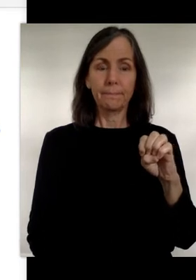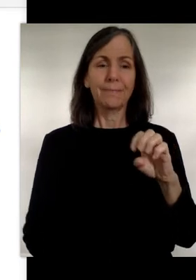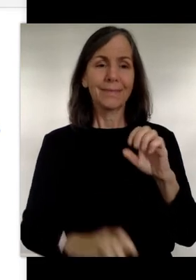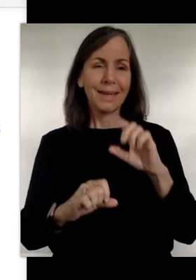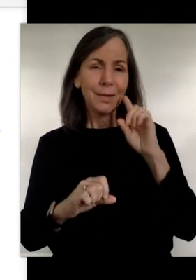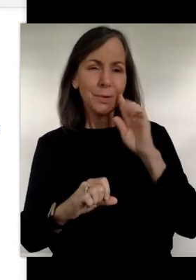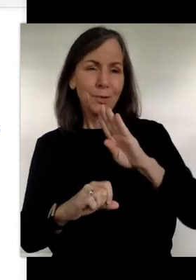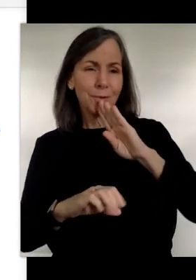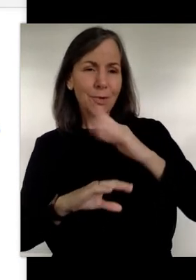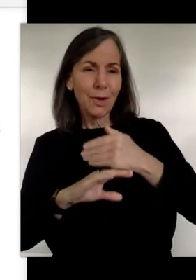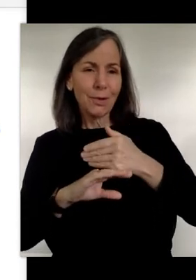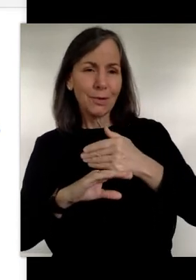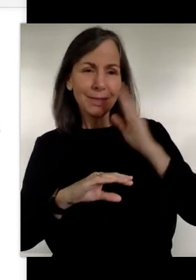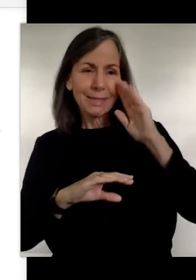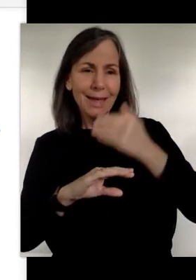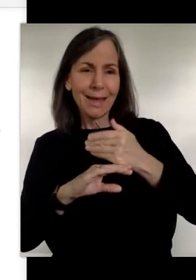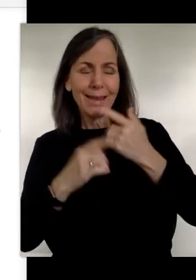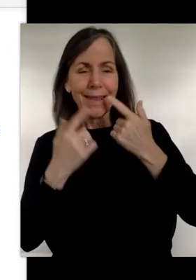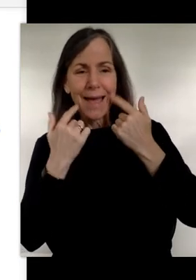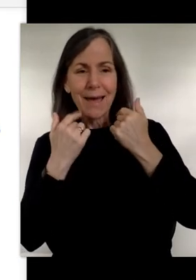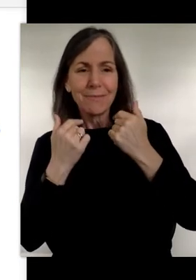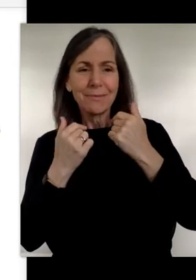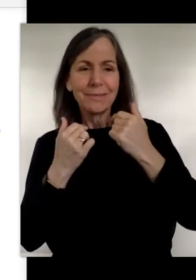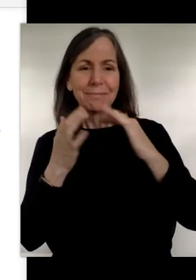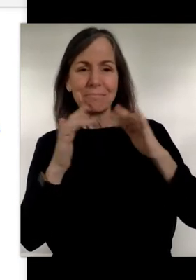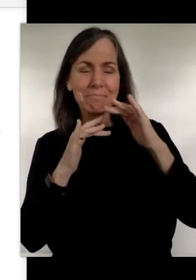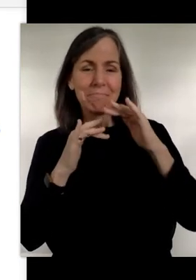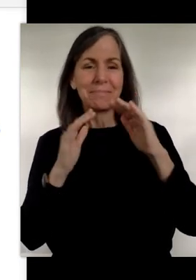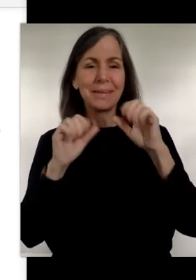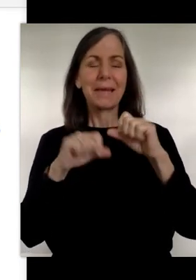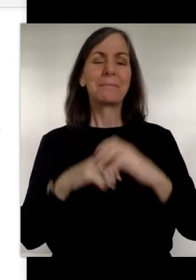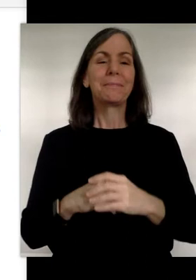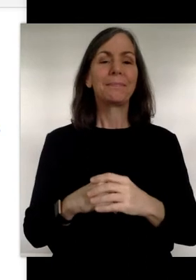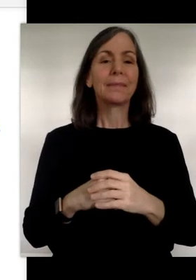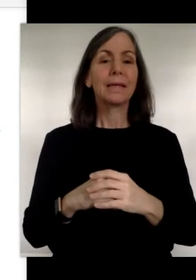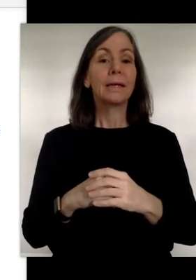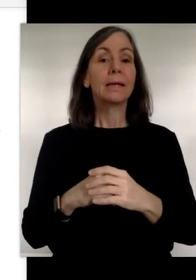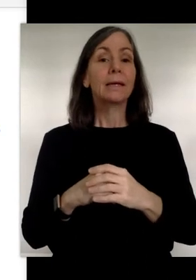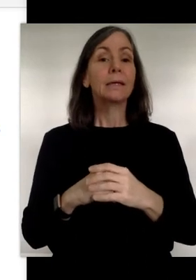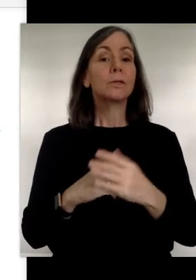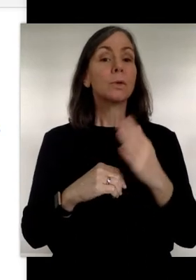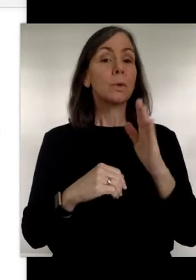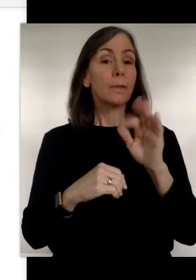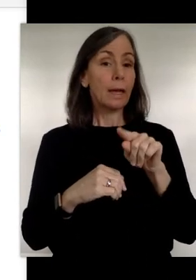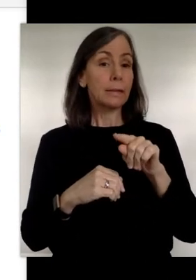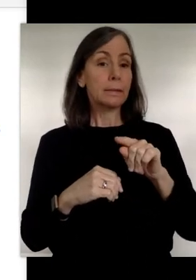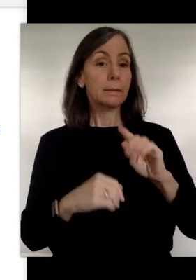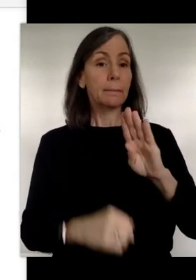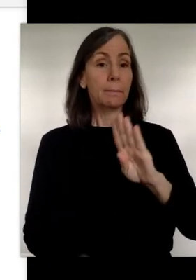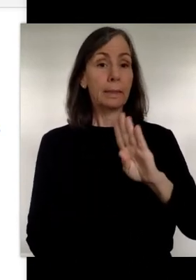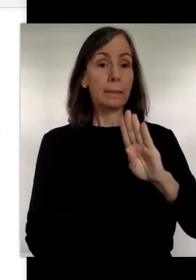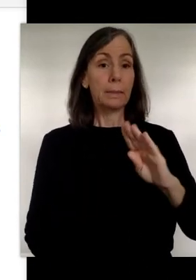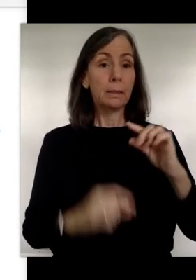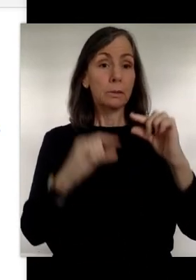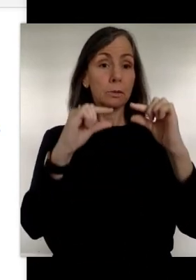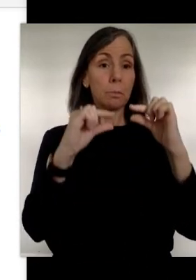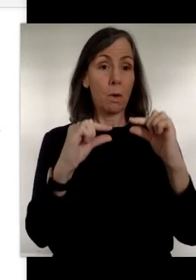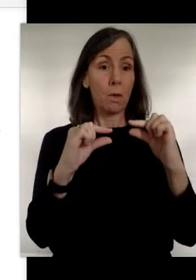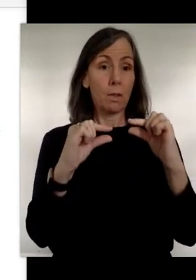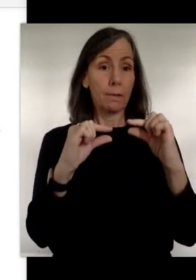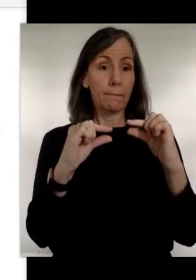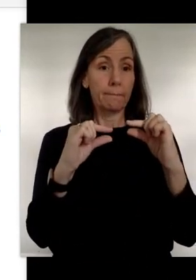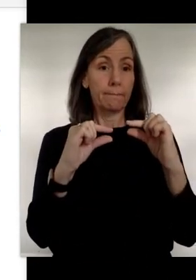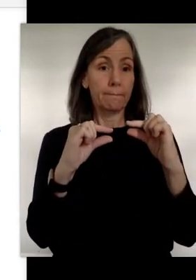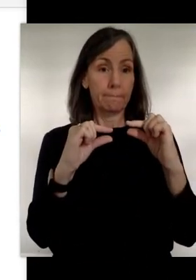two little B's. Okay. Direction number 3 says, make a Punnett square